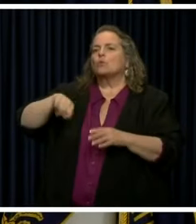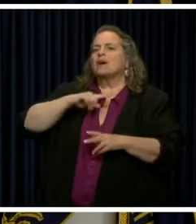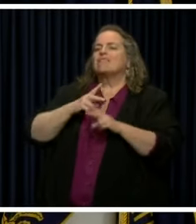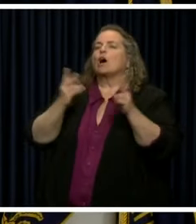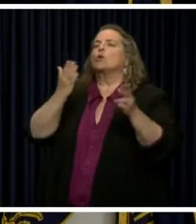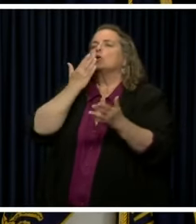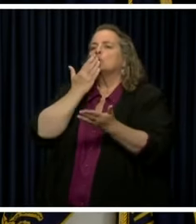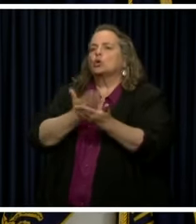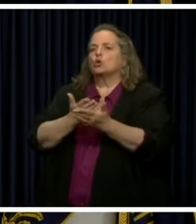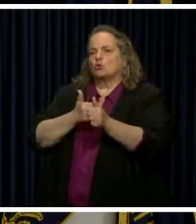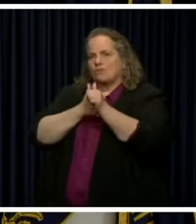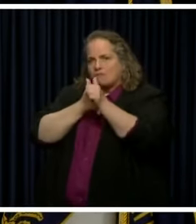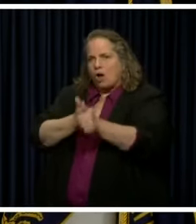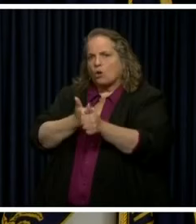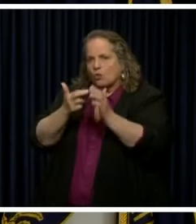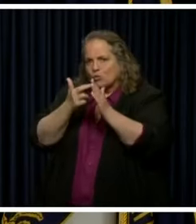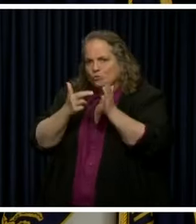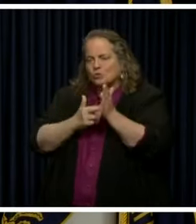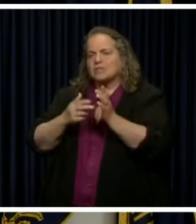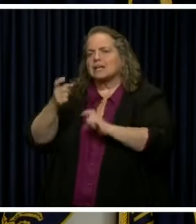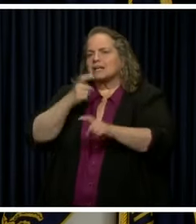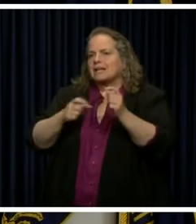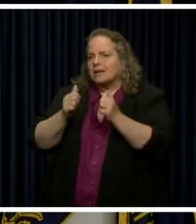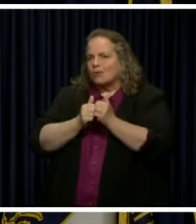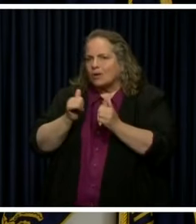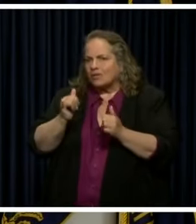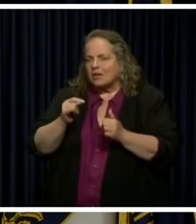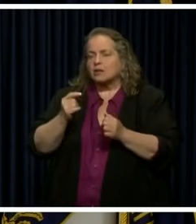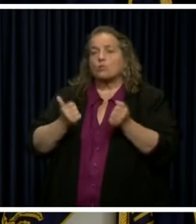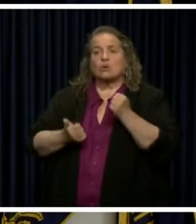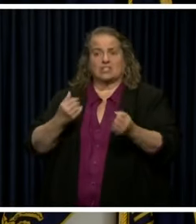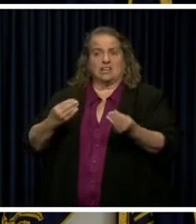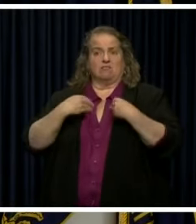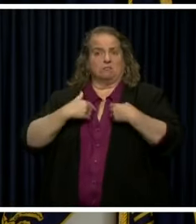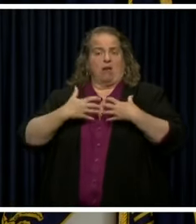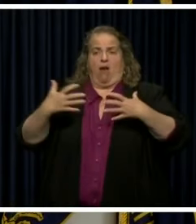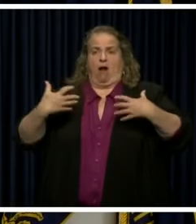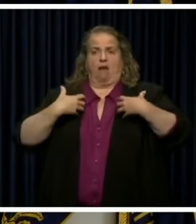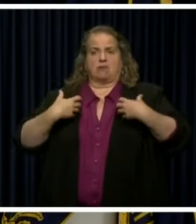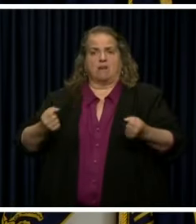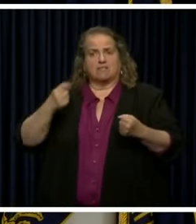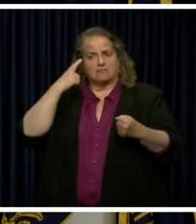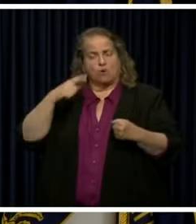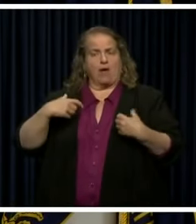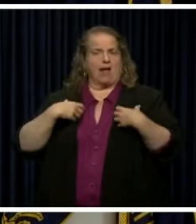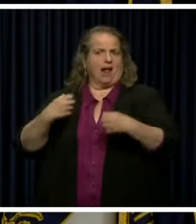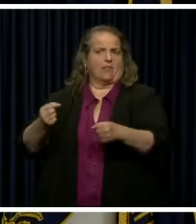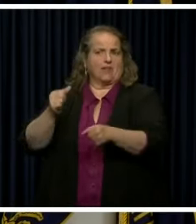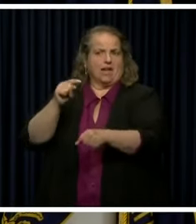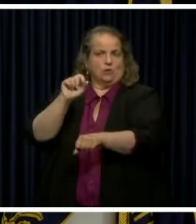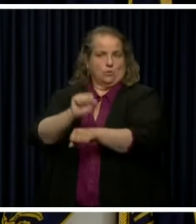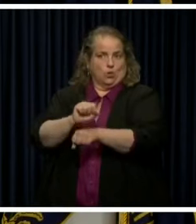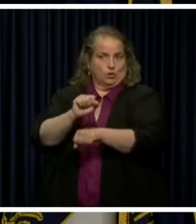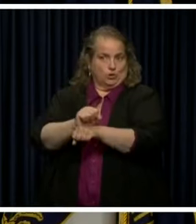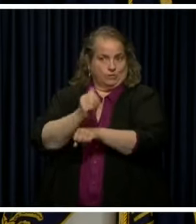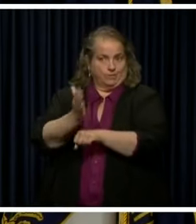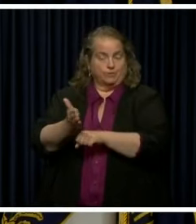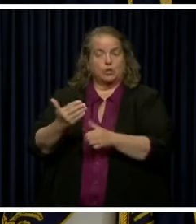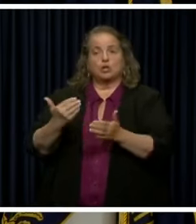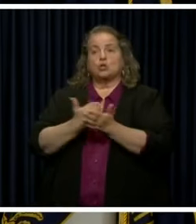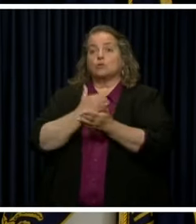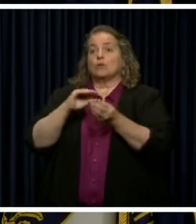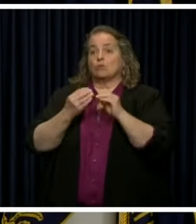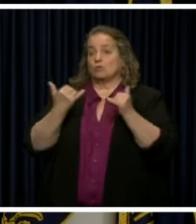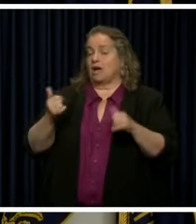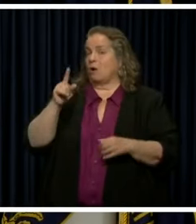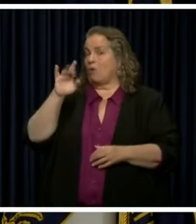rules and dealing with it, which gives me confidence for Healthy at Work. So today's number of new cases is